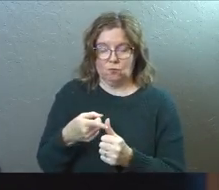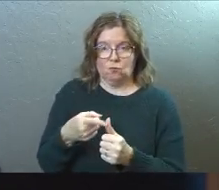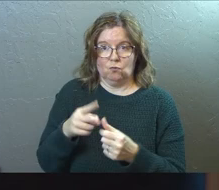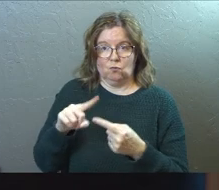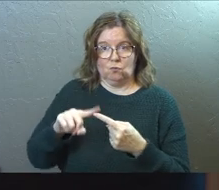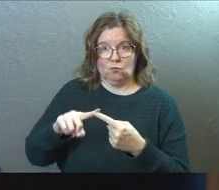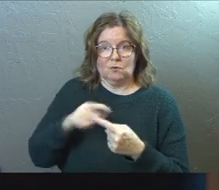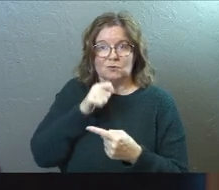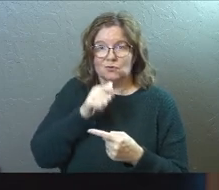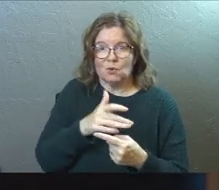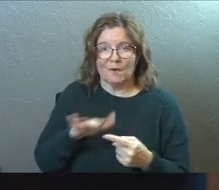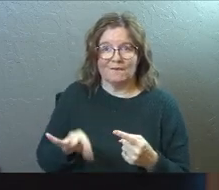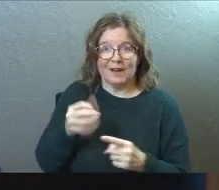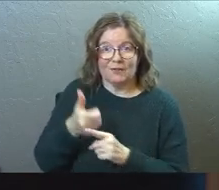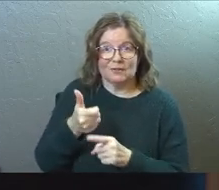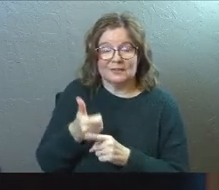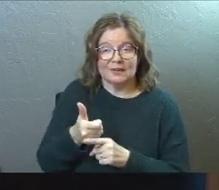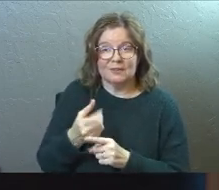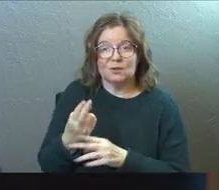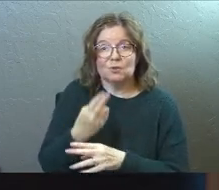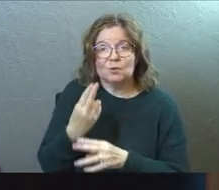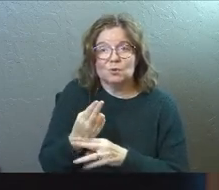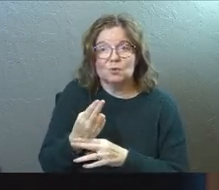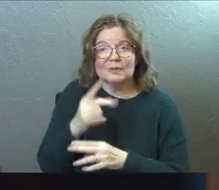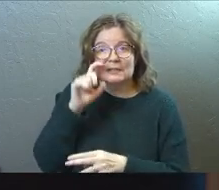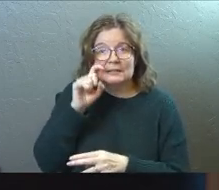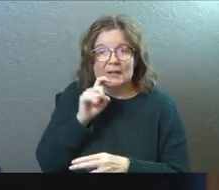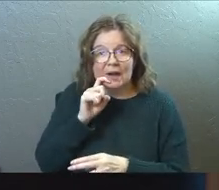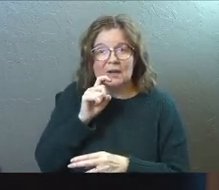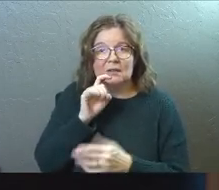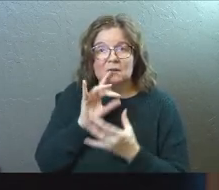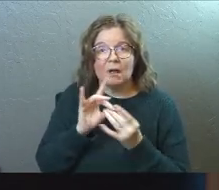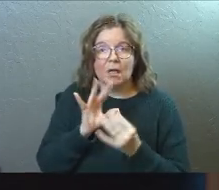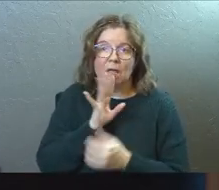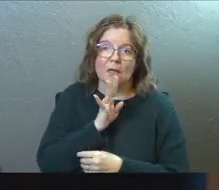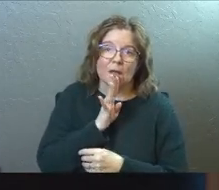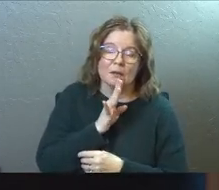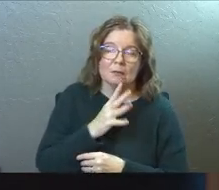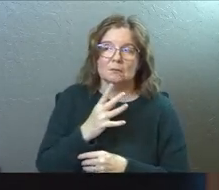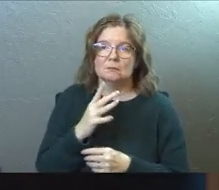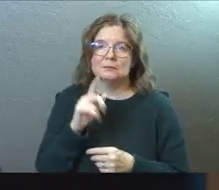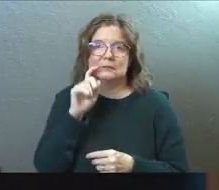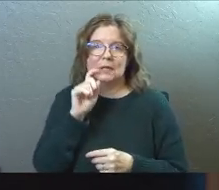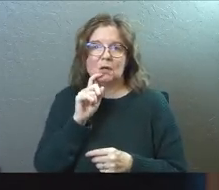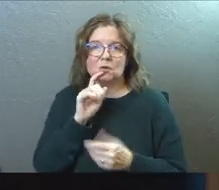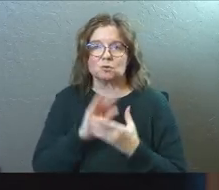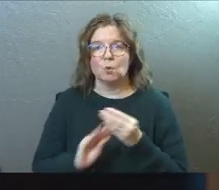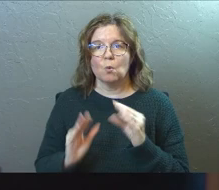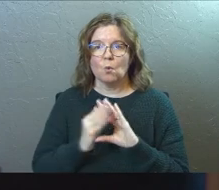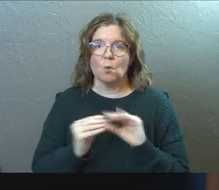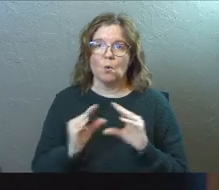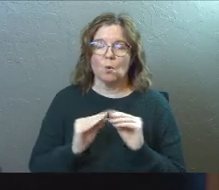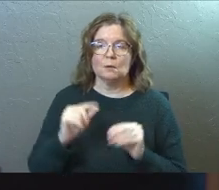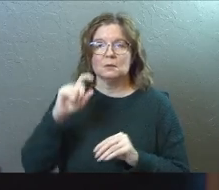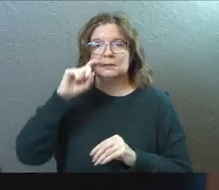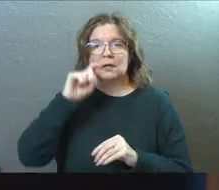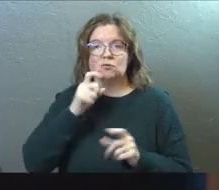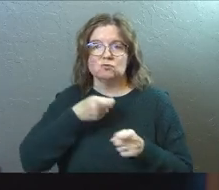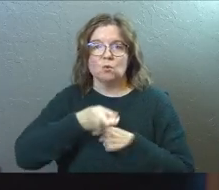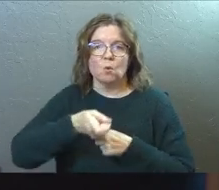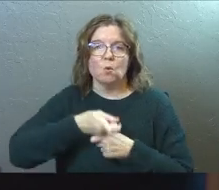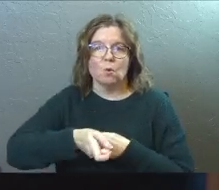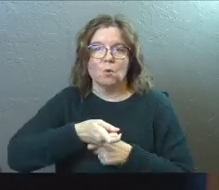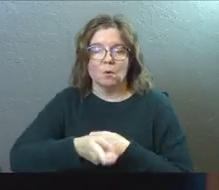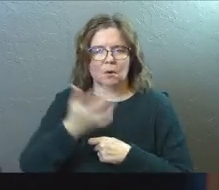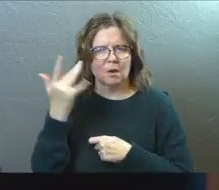one is, don't find yourself using sexualized talk, sexualized stories, sexual